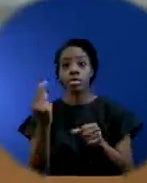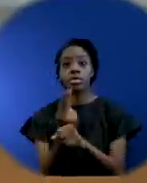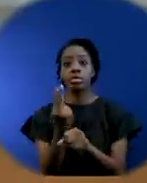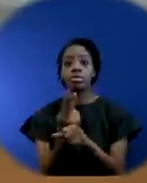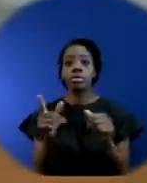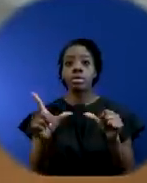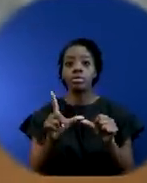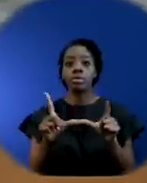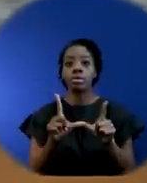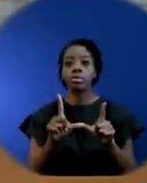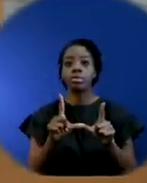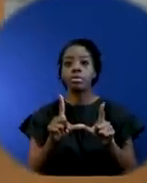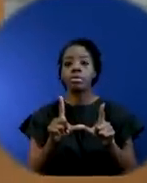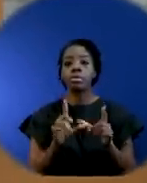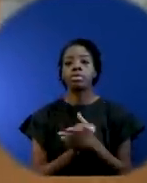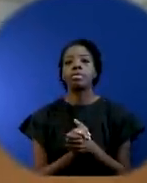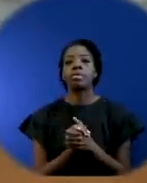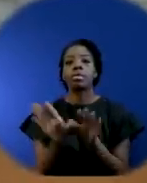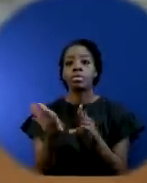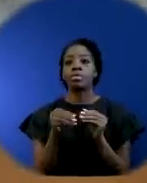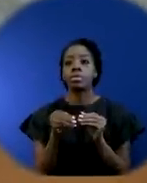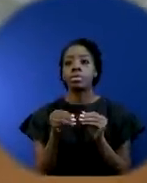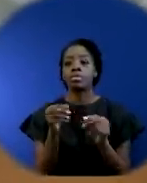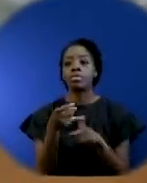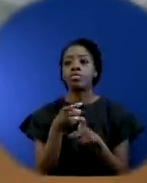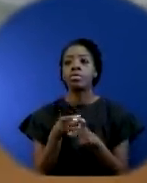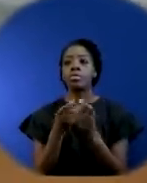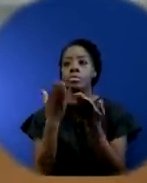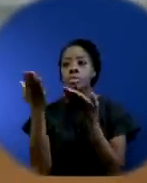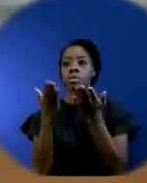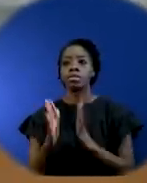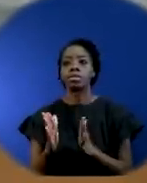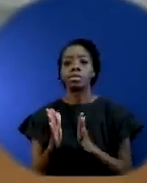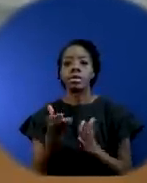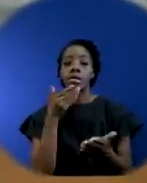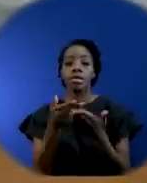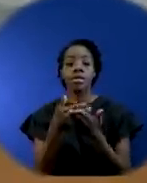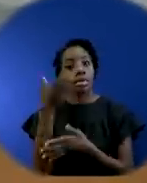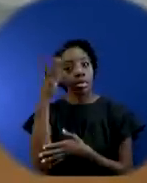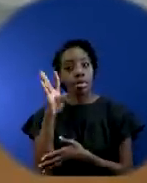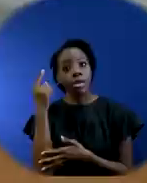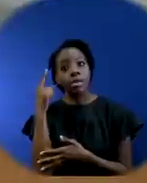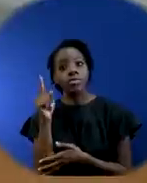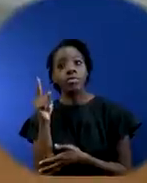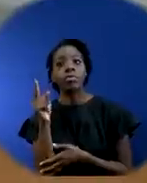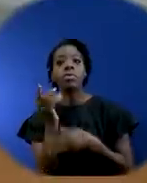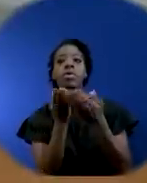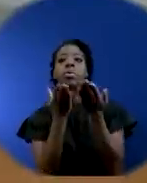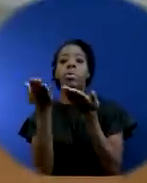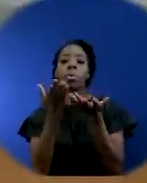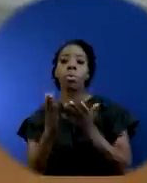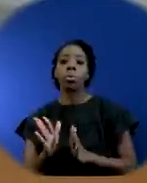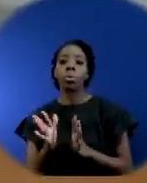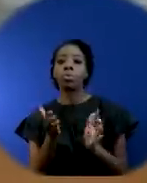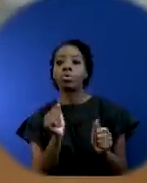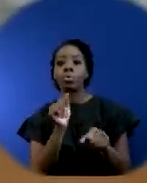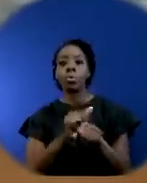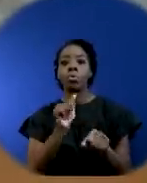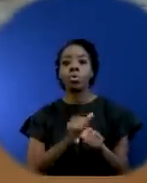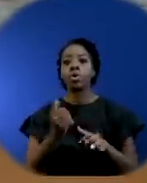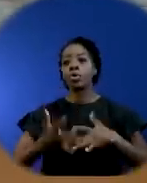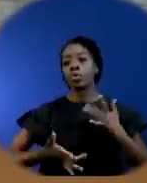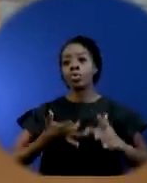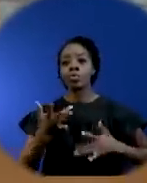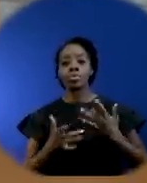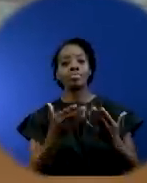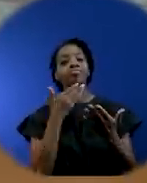you to get an envelope from these ushers who are passing through the aisles now. Thank God for the Courtesy Corps members who do their jobs with delight and with excellence. Thank